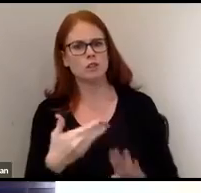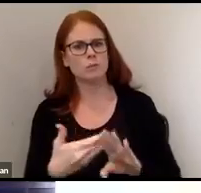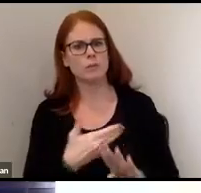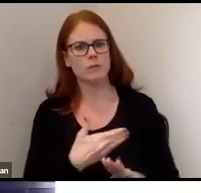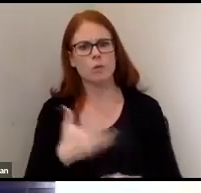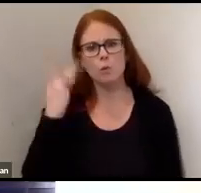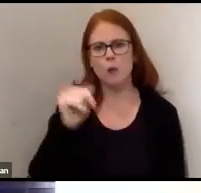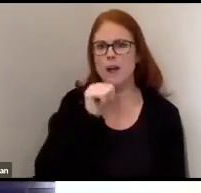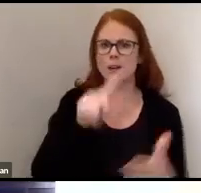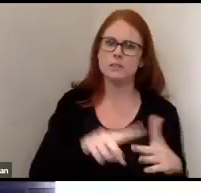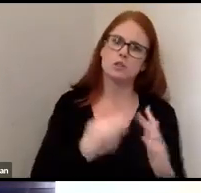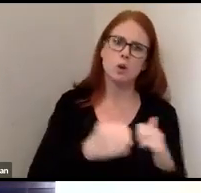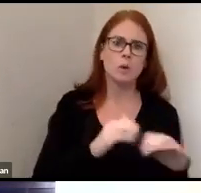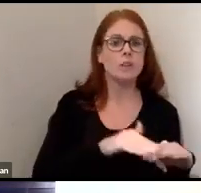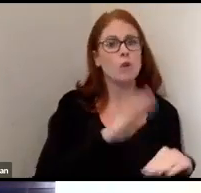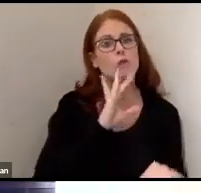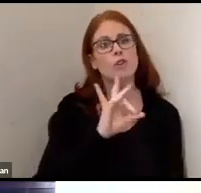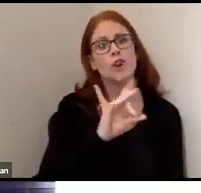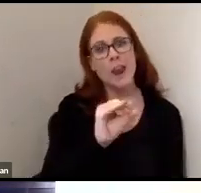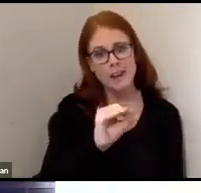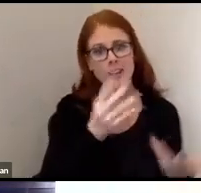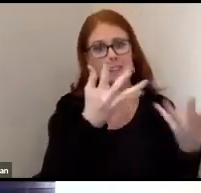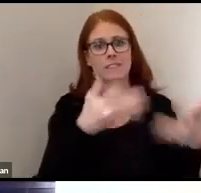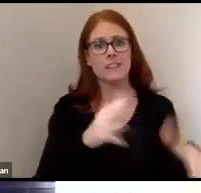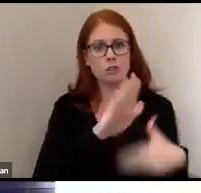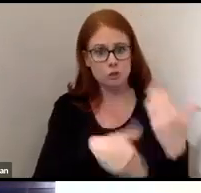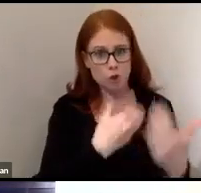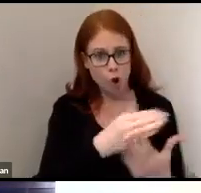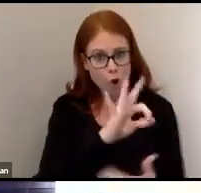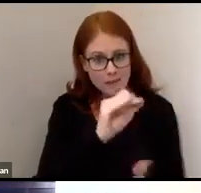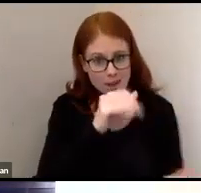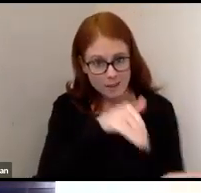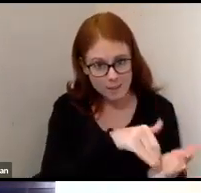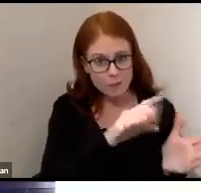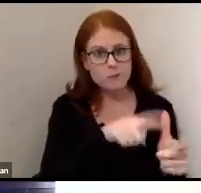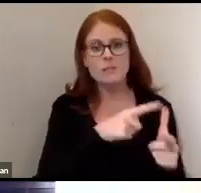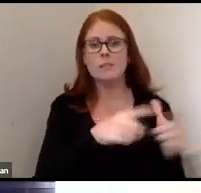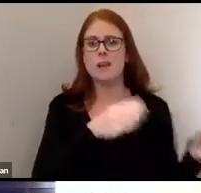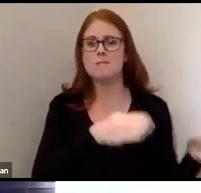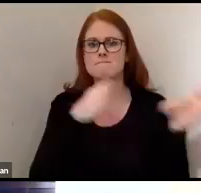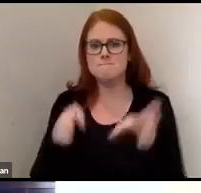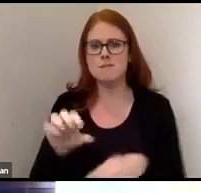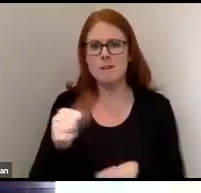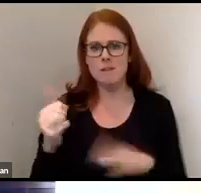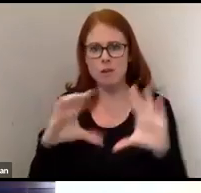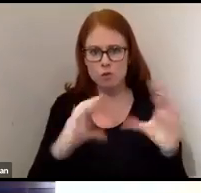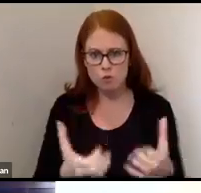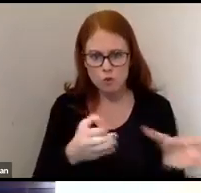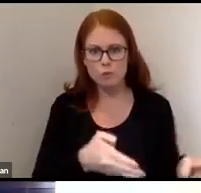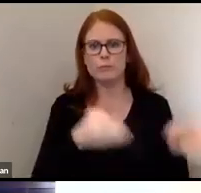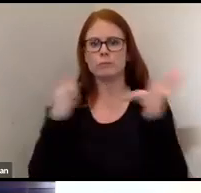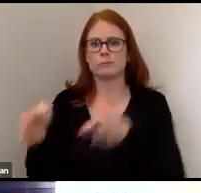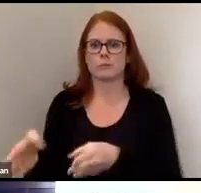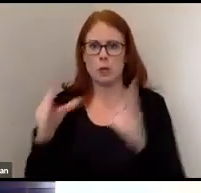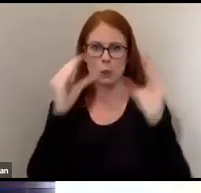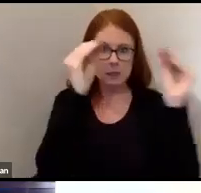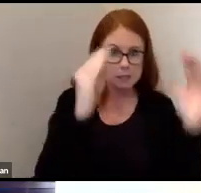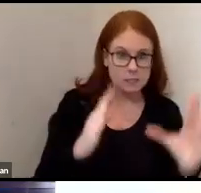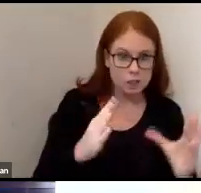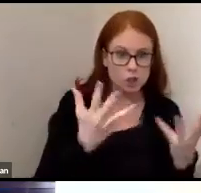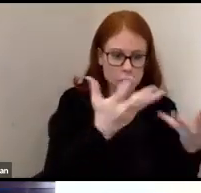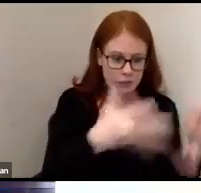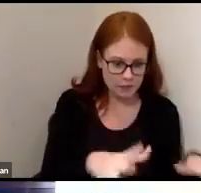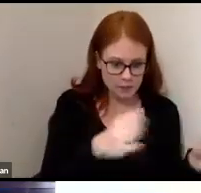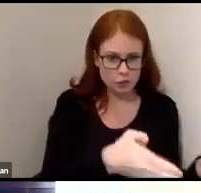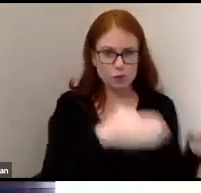with 80 plus first and get them all done and then move to another group? Why not start with educators and get them all done and then